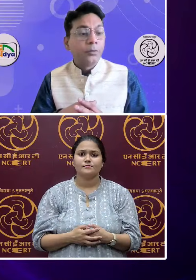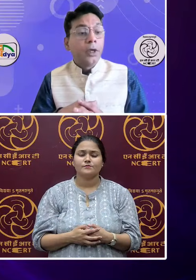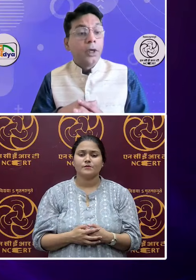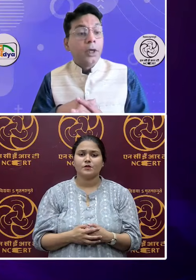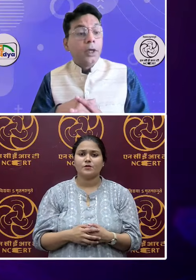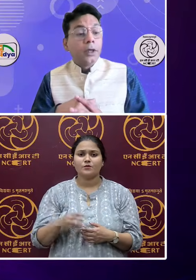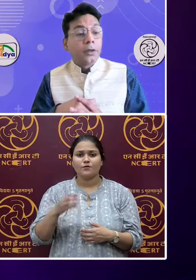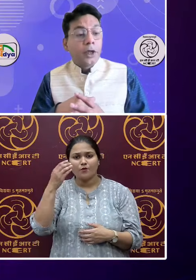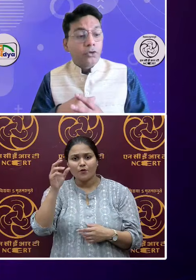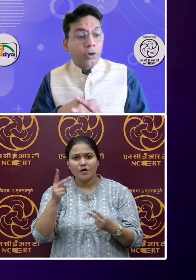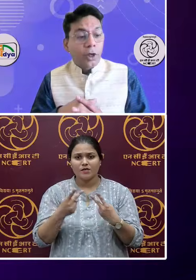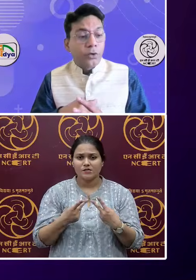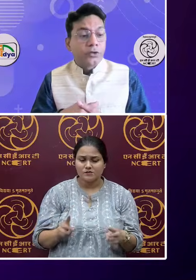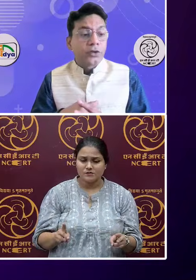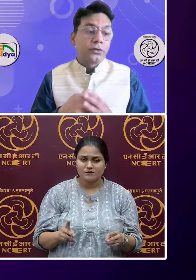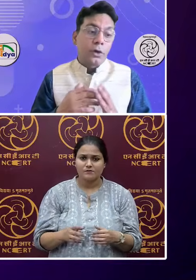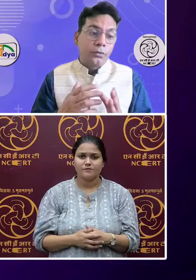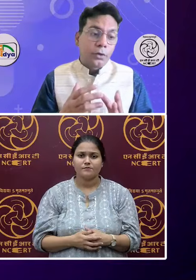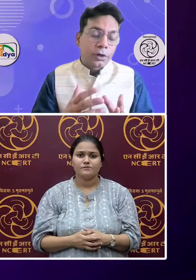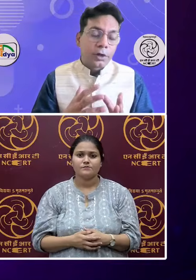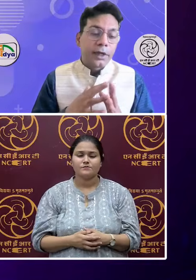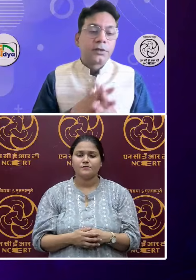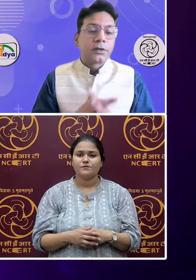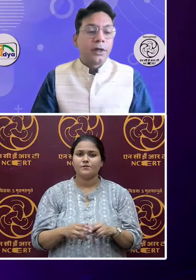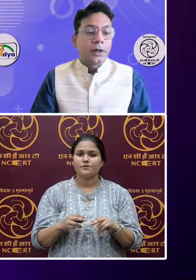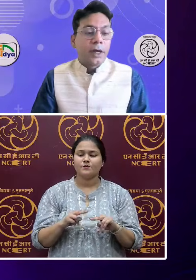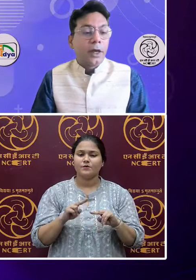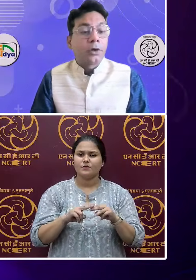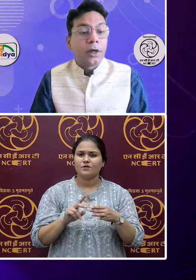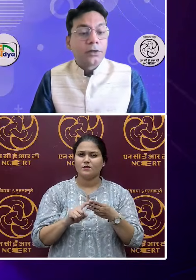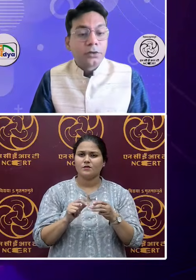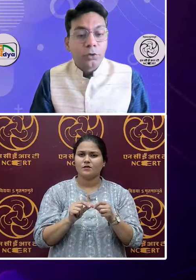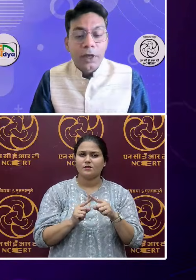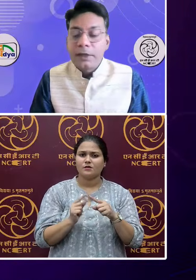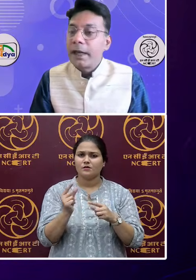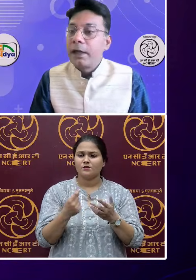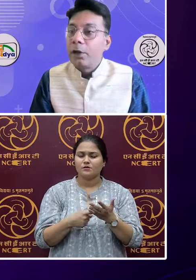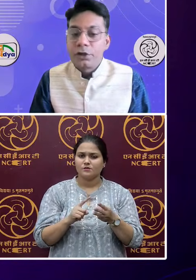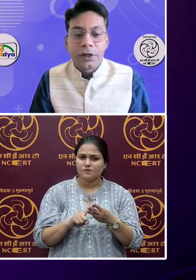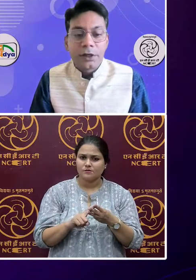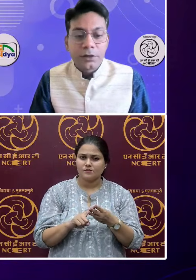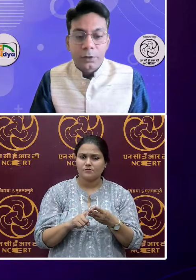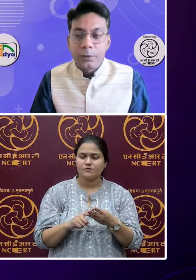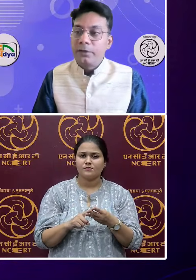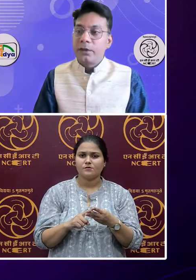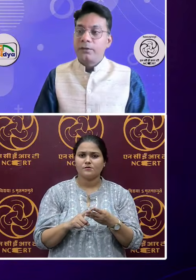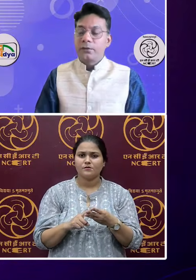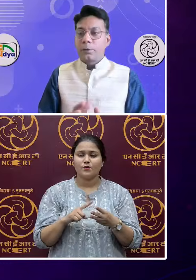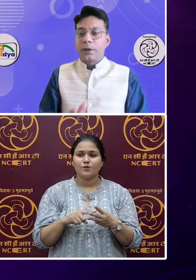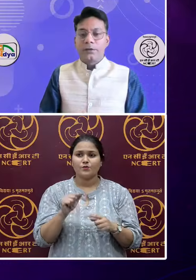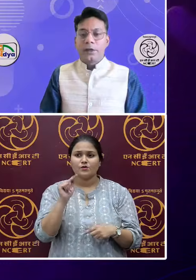content. They should have features of organized content, organized storage, and logical